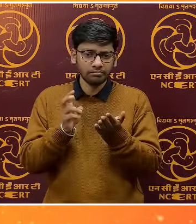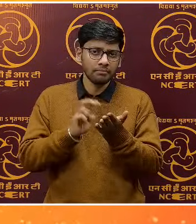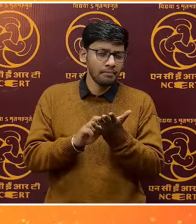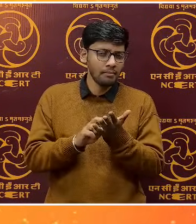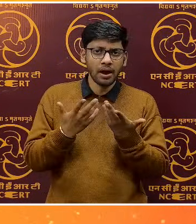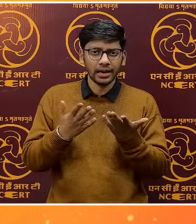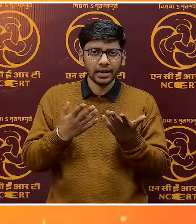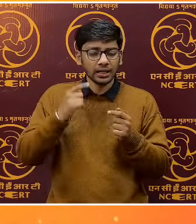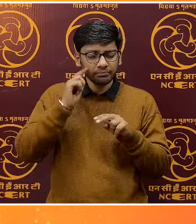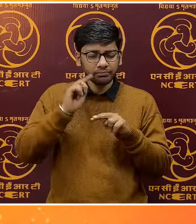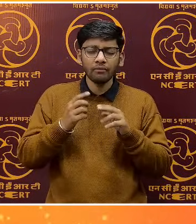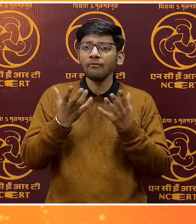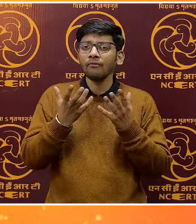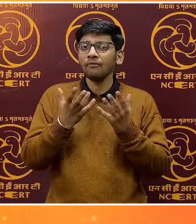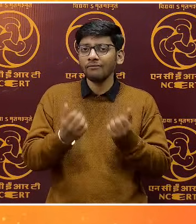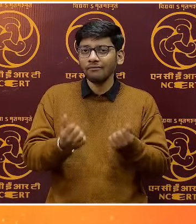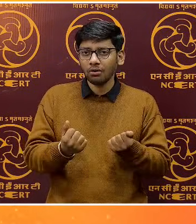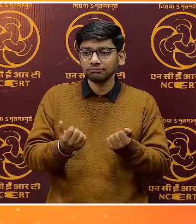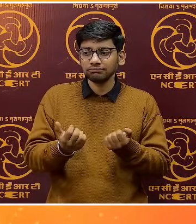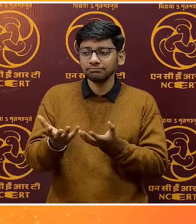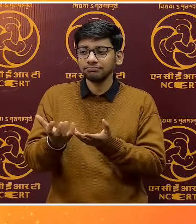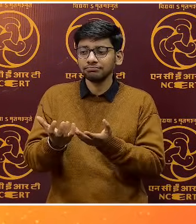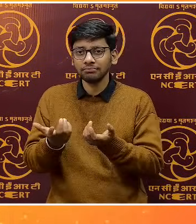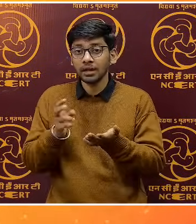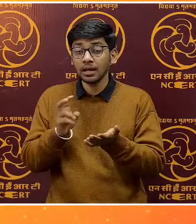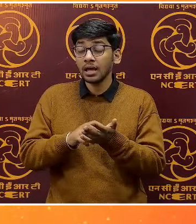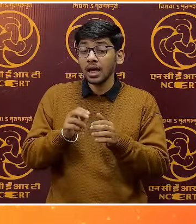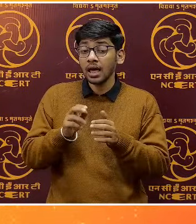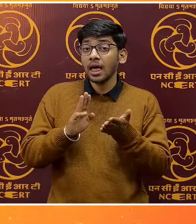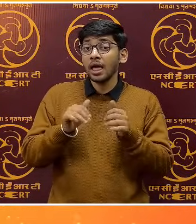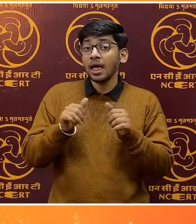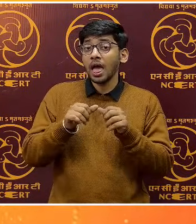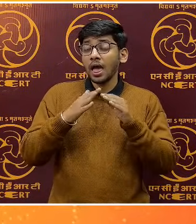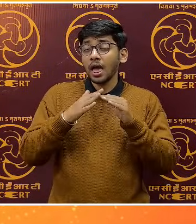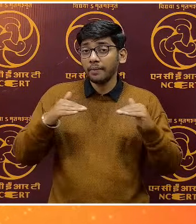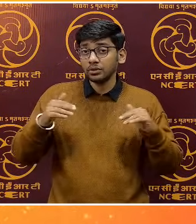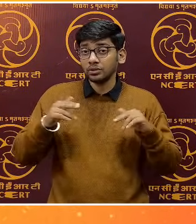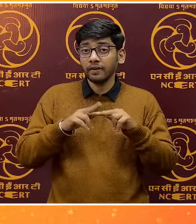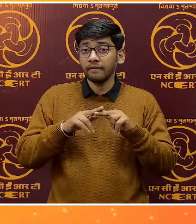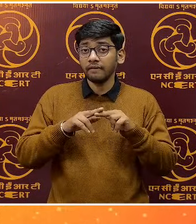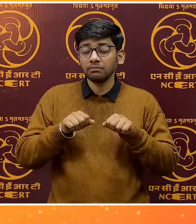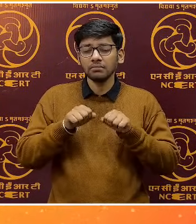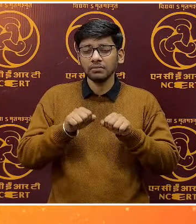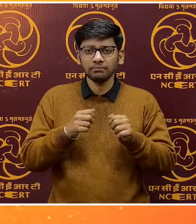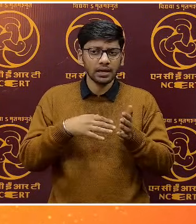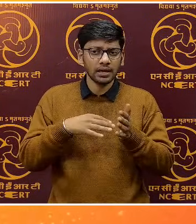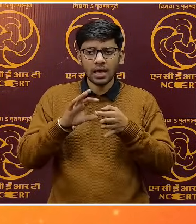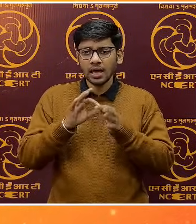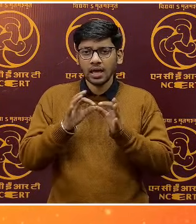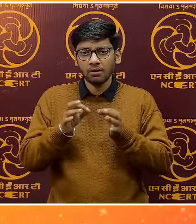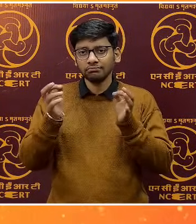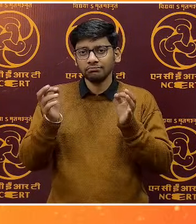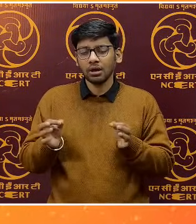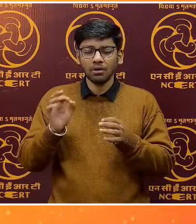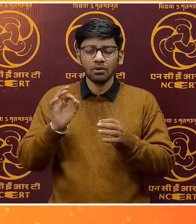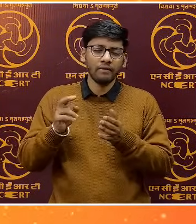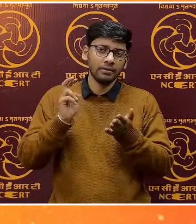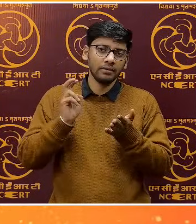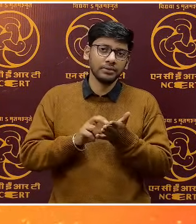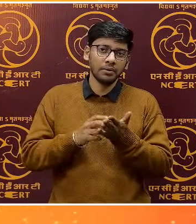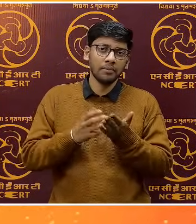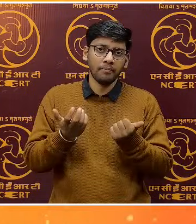your textbooks yet, then you can buy it either from Amazon, Flipkart or NCERT official website. So, with this